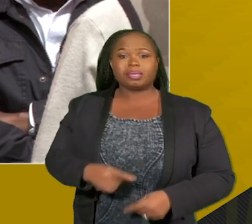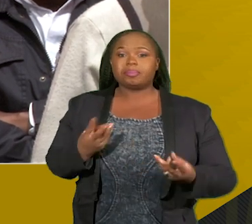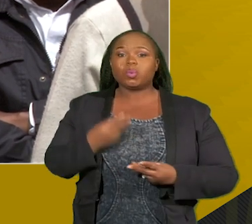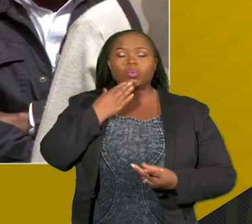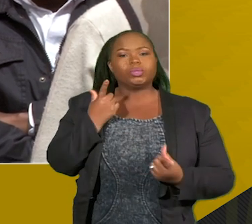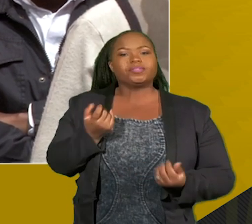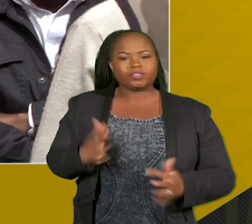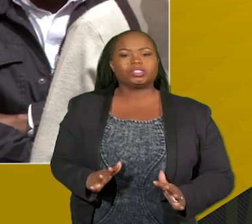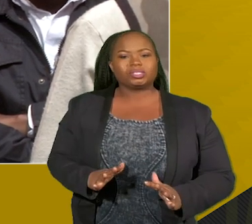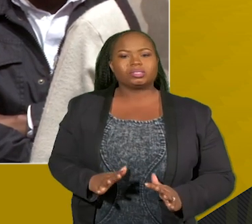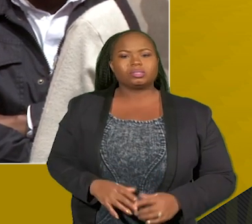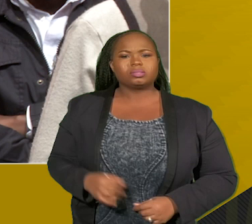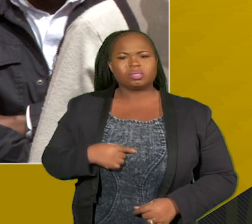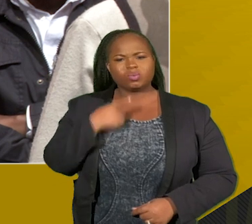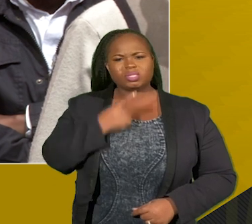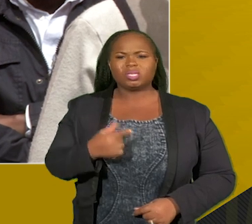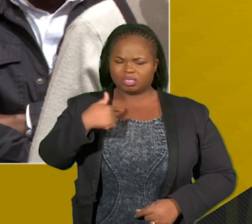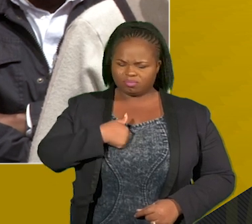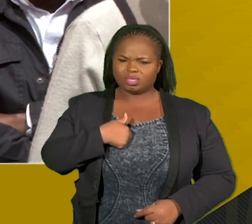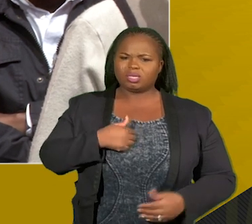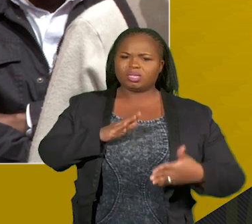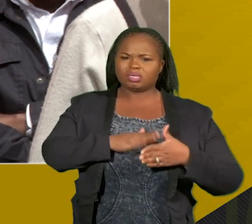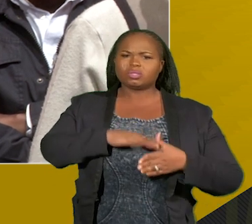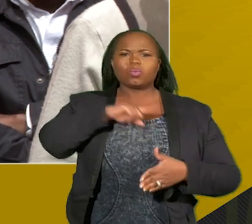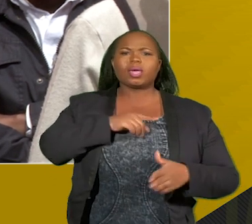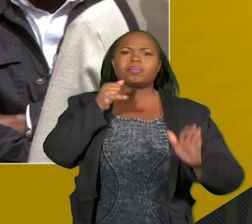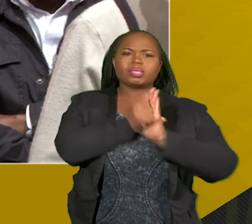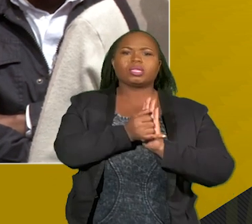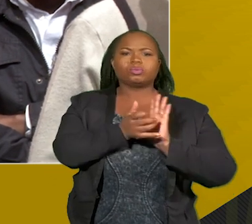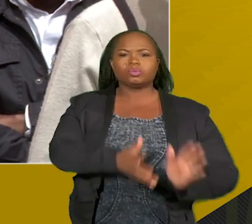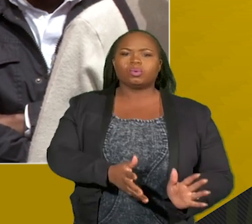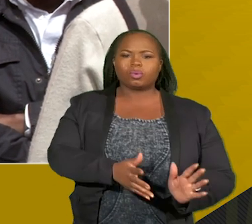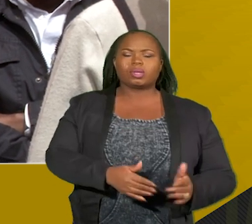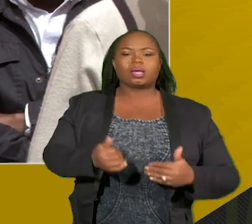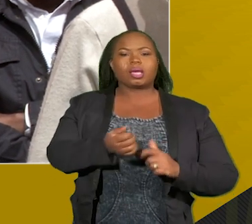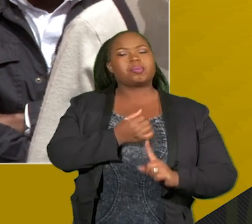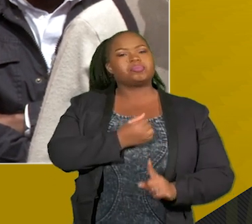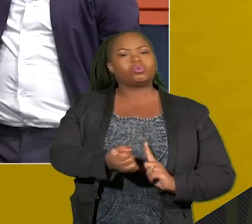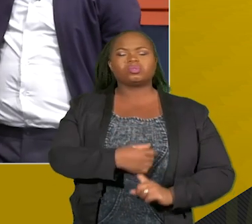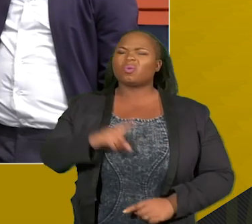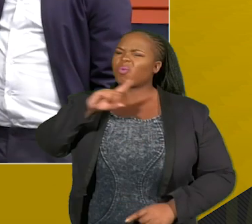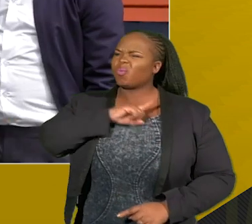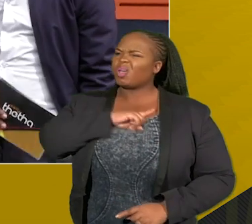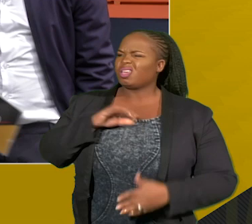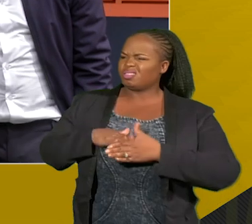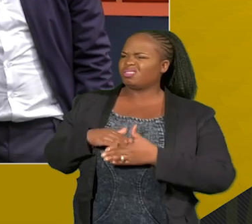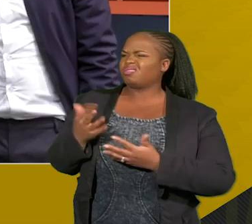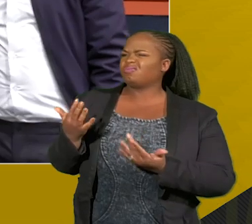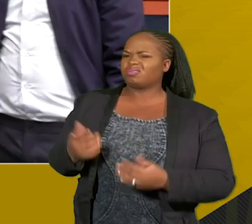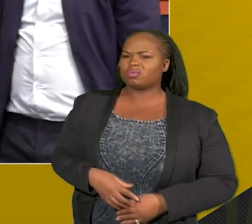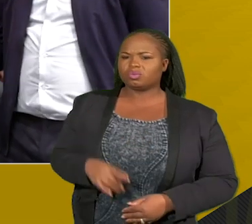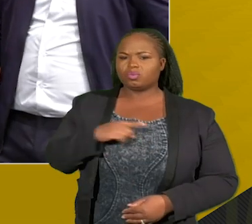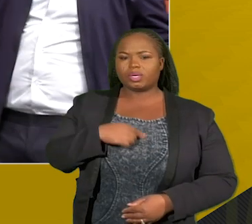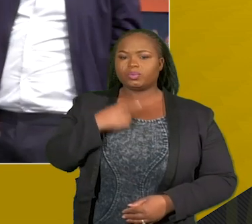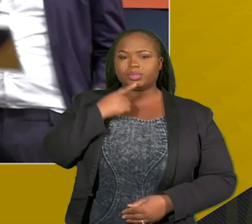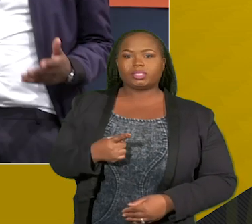it are coming out to say, Mina, this is why I killed, this is why I abused the woman. Why and what are those reasons? Because you're telling us,